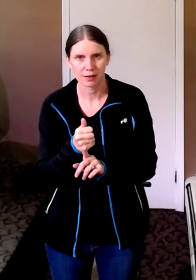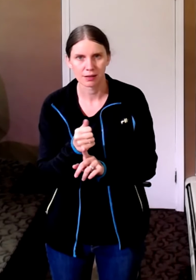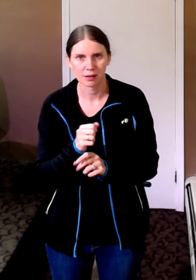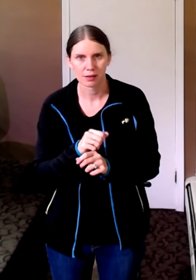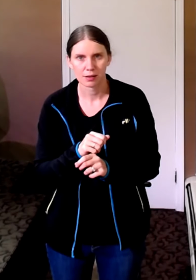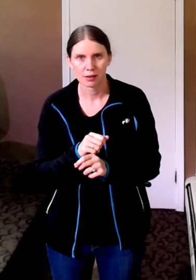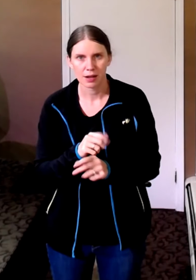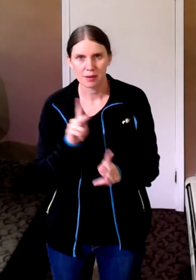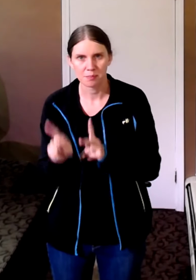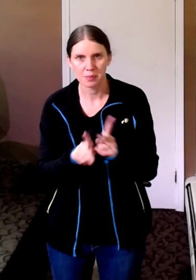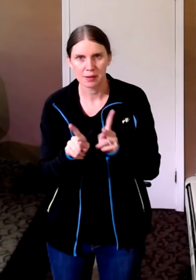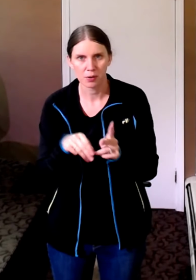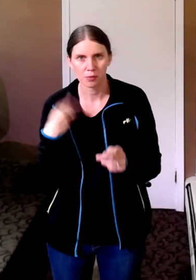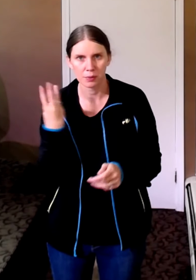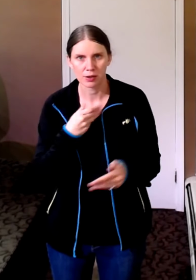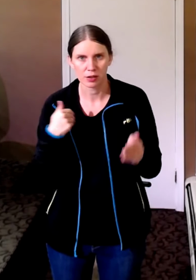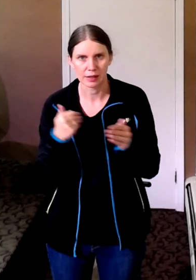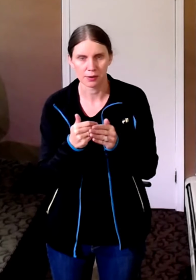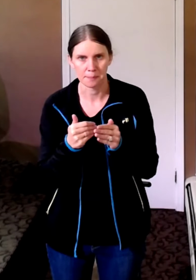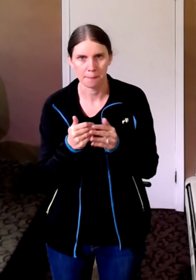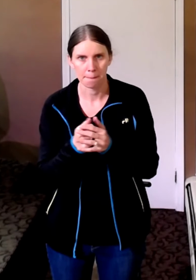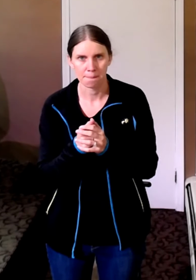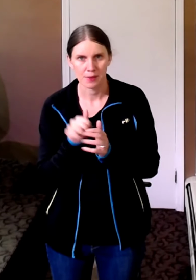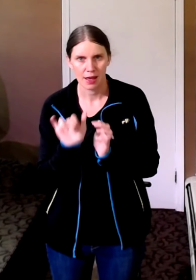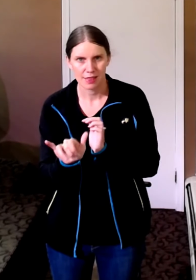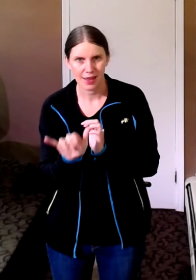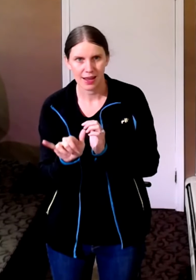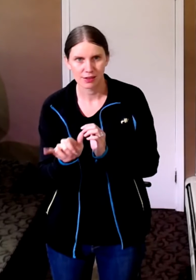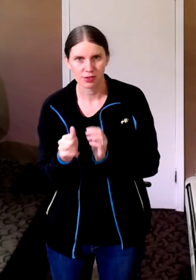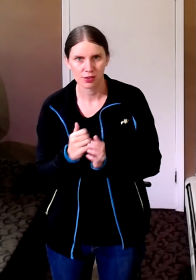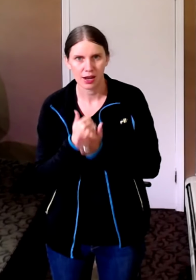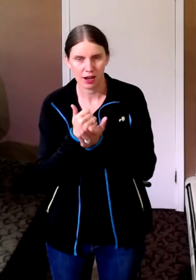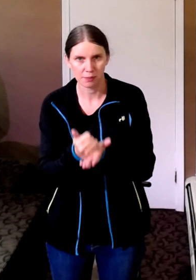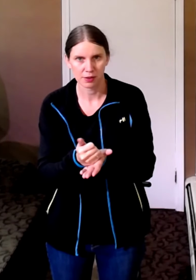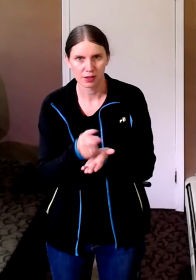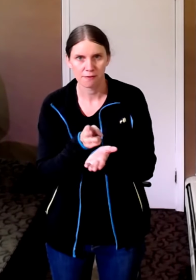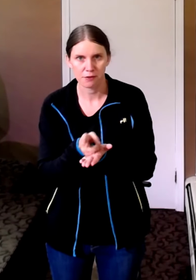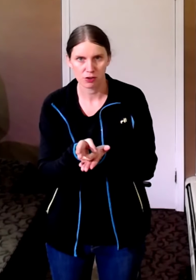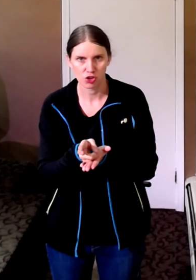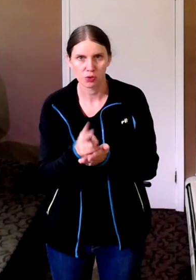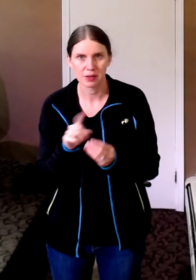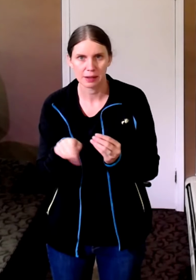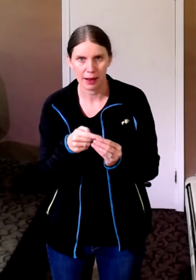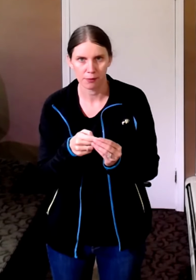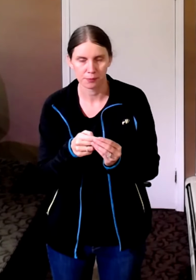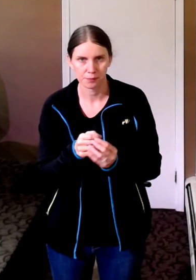all of those that we are around. And that's what enabling virtue is all about.